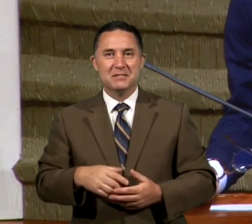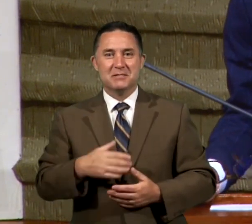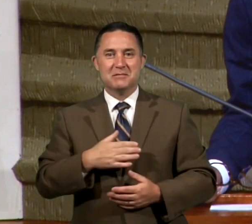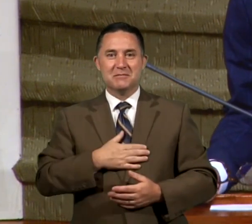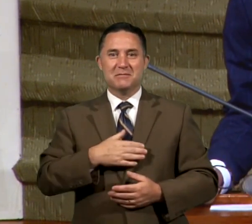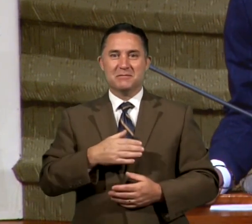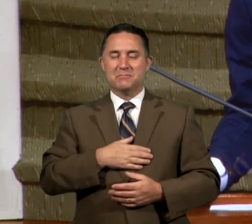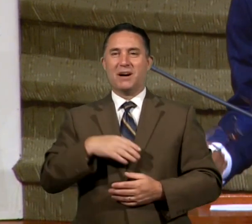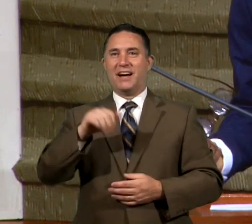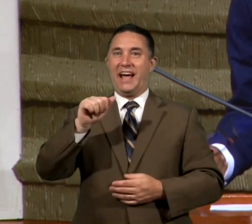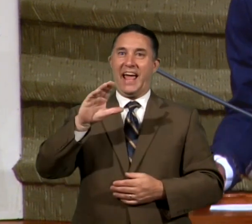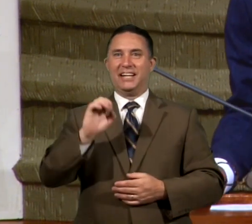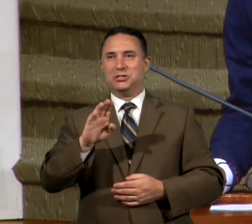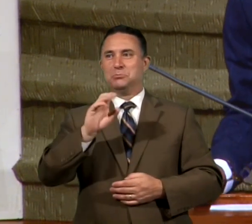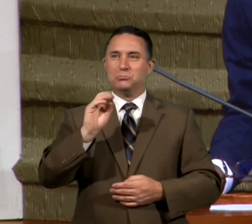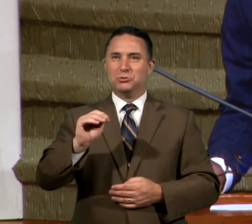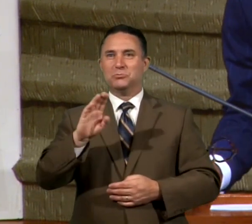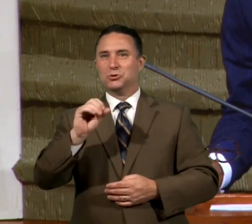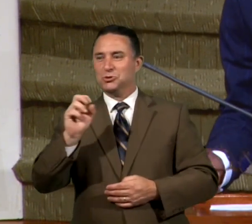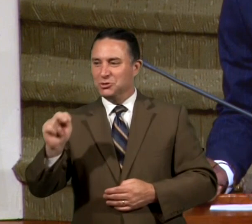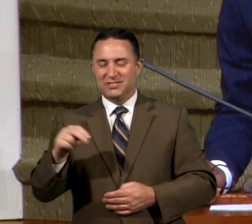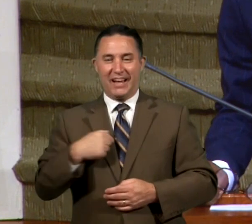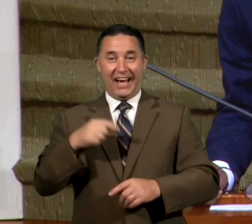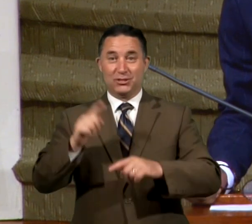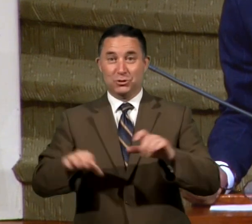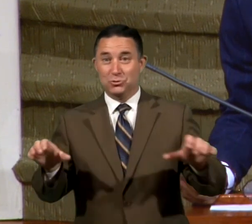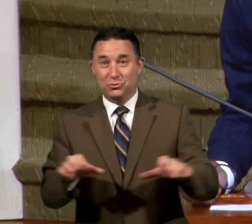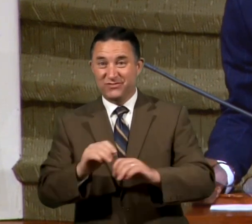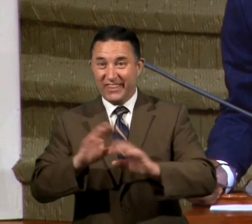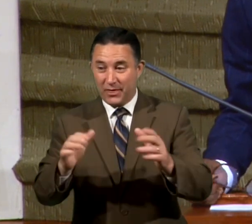That's my ace boon coon. I wouldn't be able to do anything